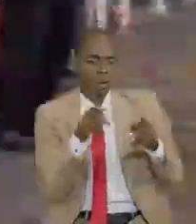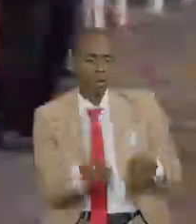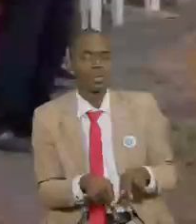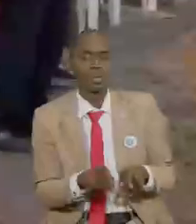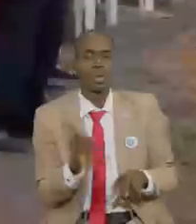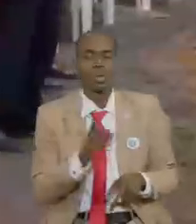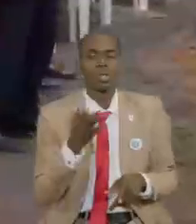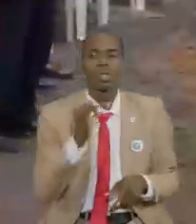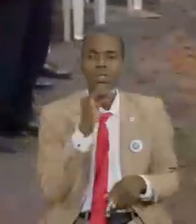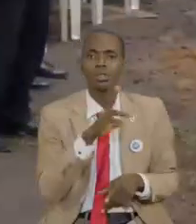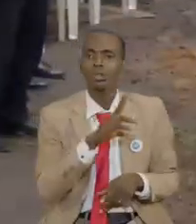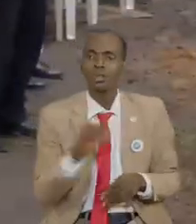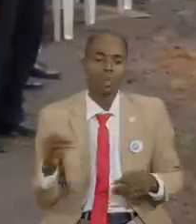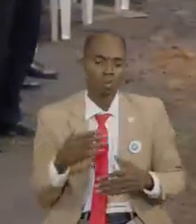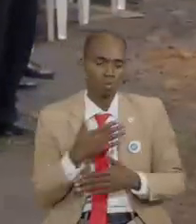pleasure.